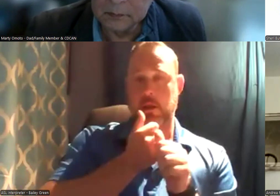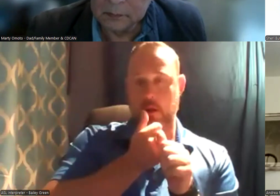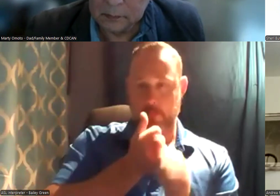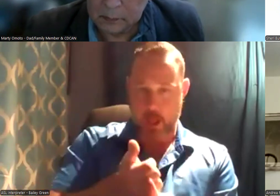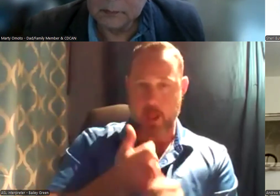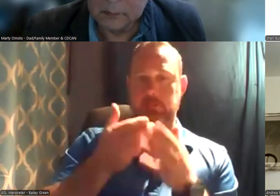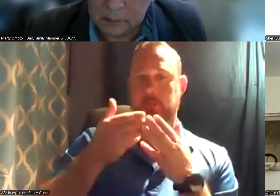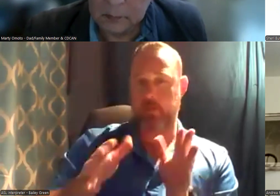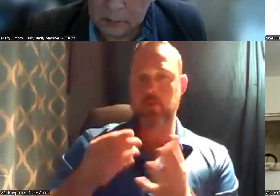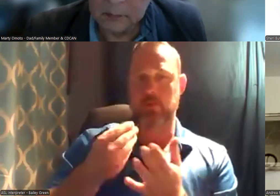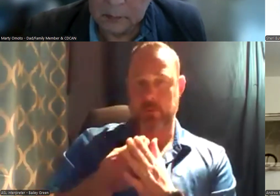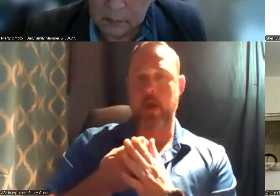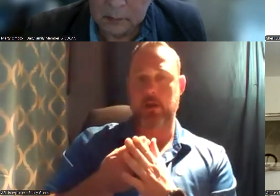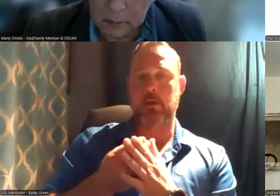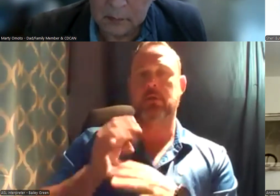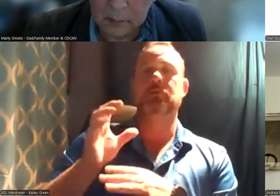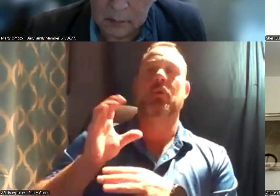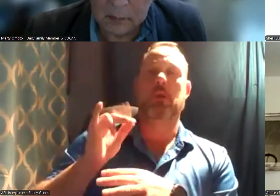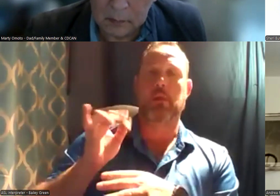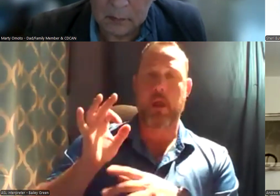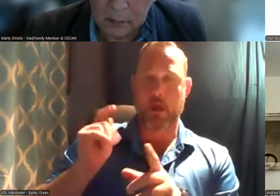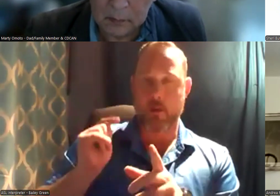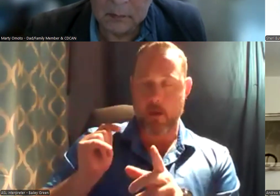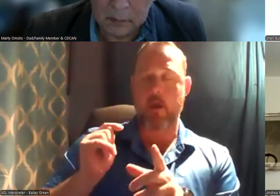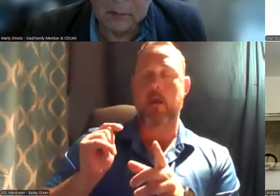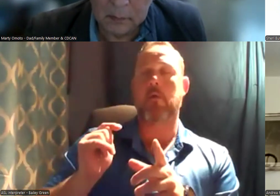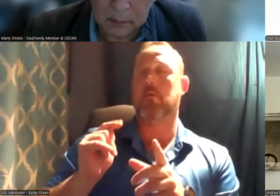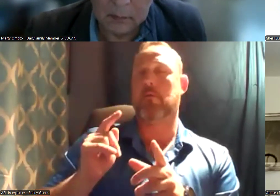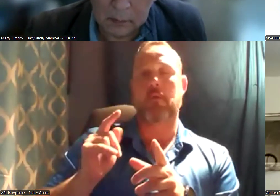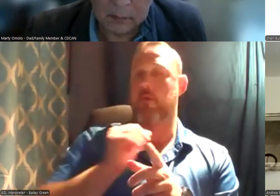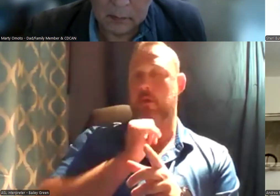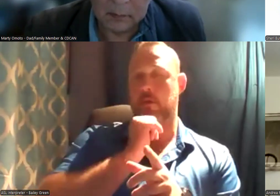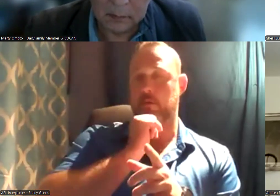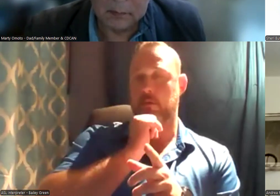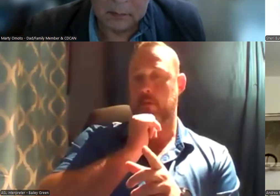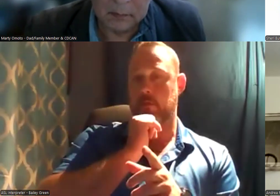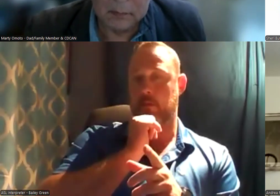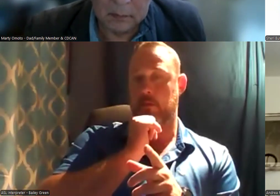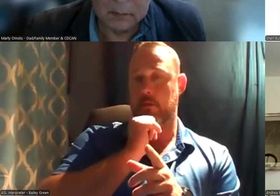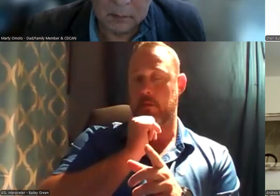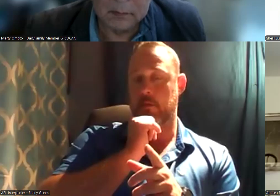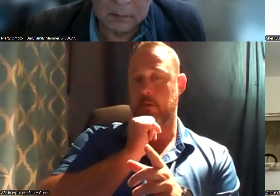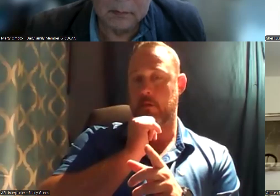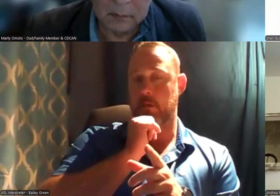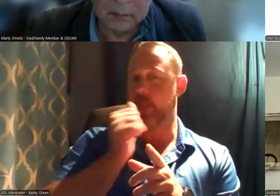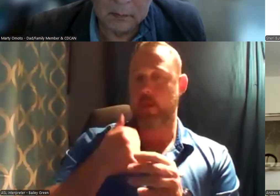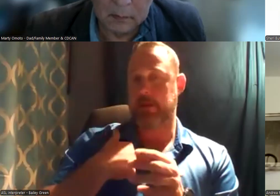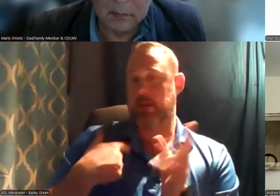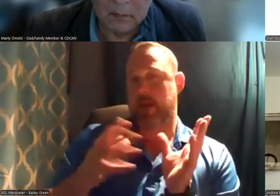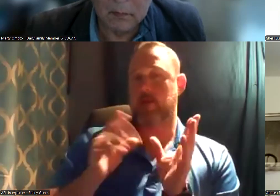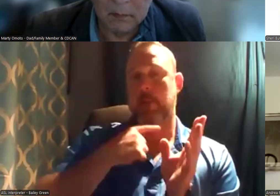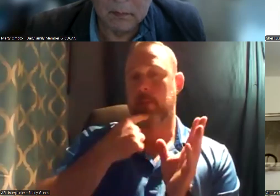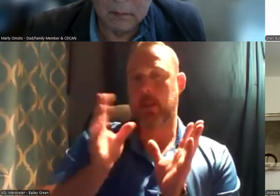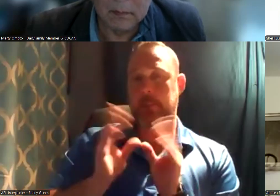lose that money. So Claremont has gotten to the point where they don't even hold meetings, public